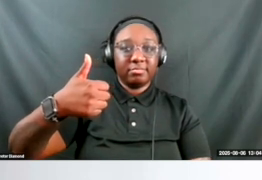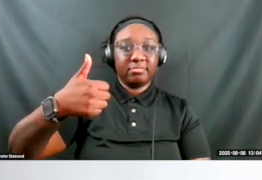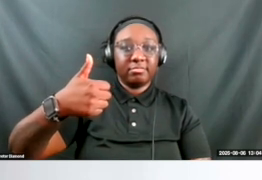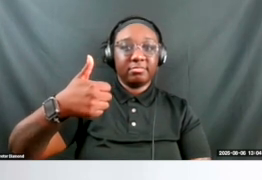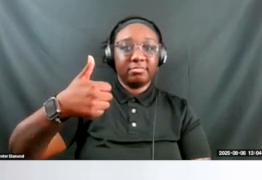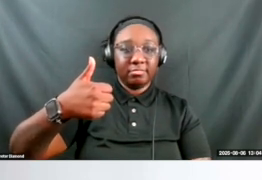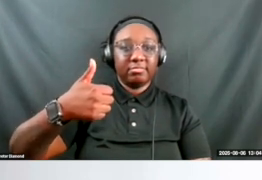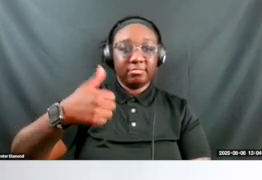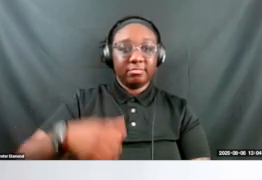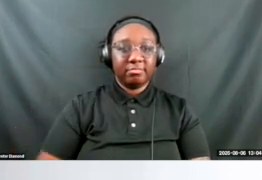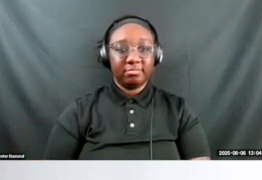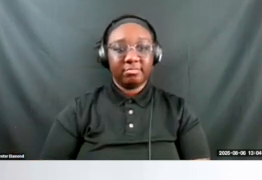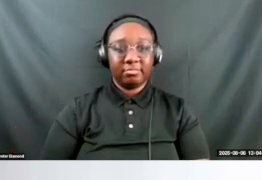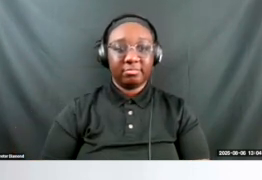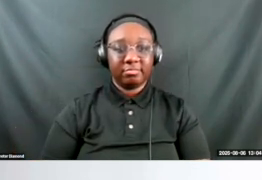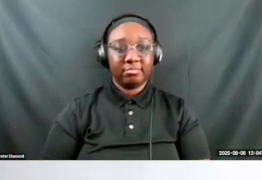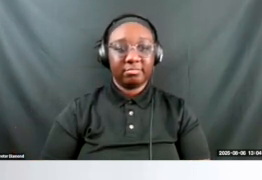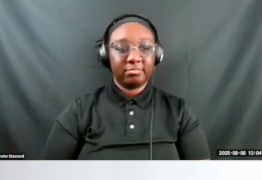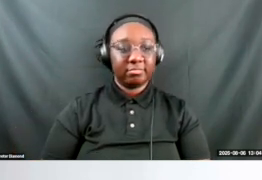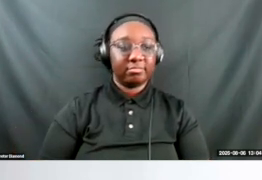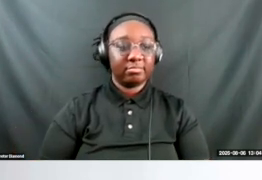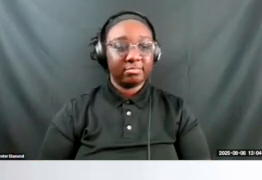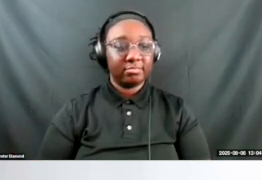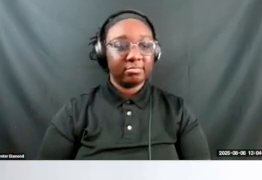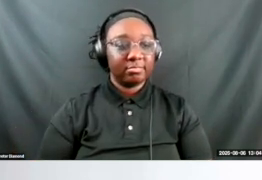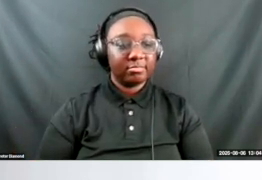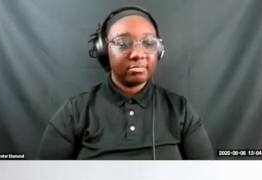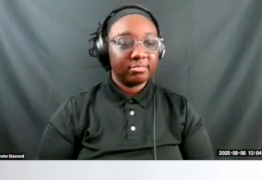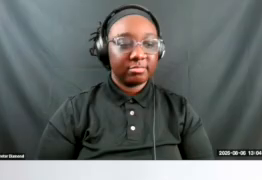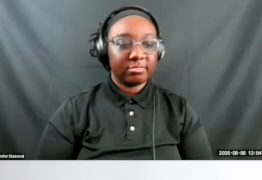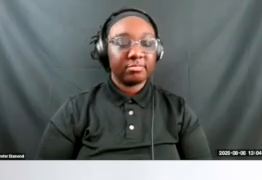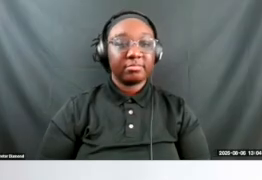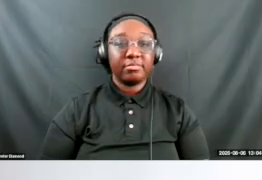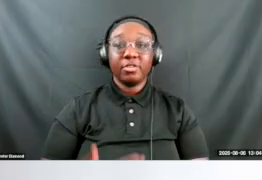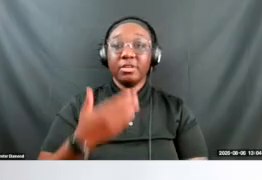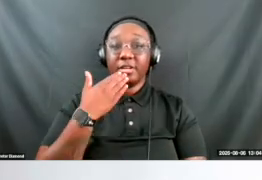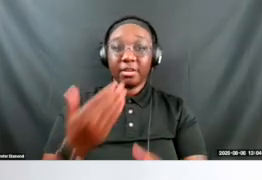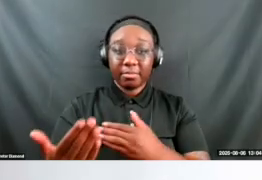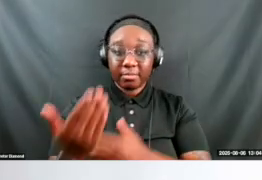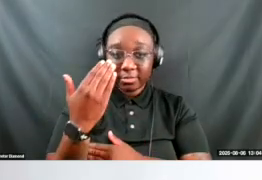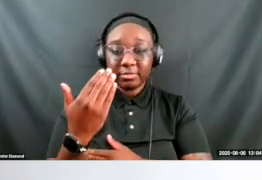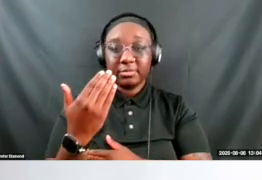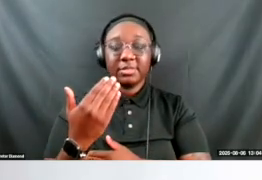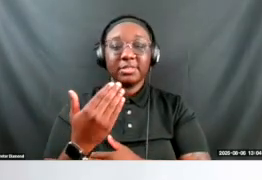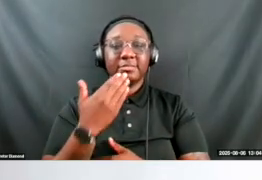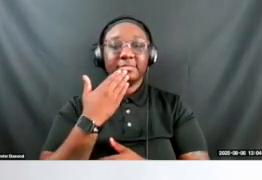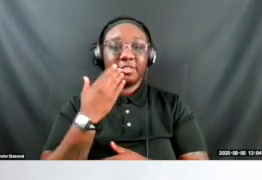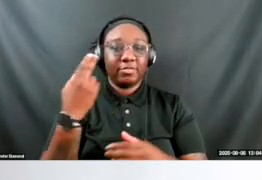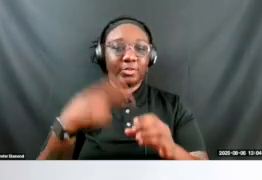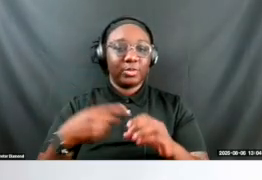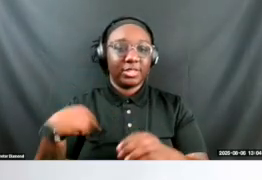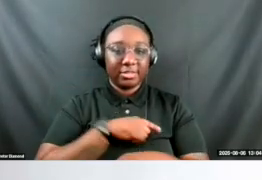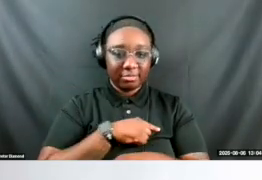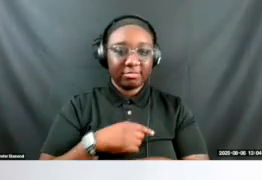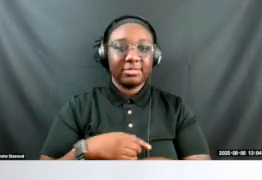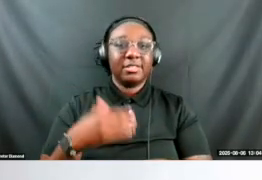Sounds like we're good. So let's begin. So officially, good morning. Thanks so much for joining us. My name is Catherine Canepa. I'm an air pollution specialist